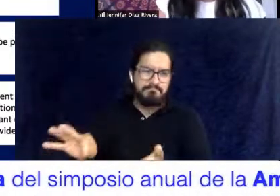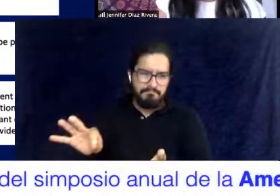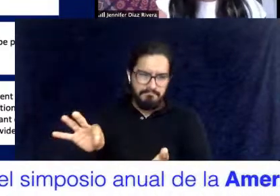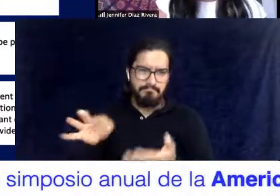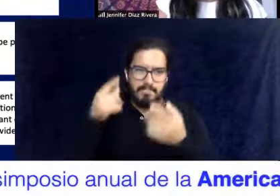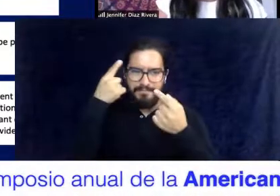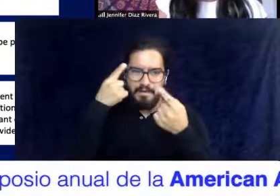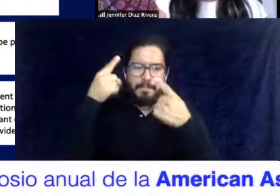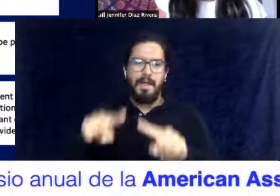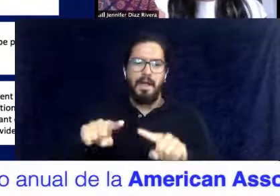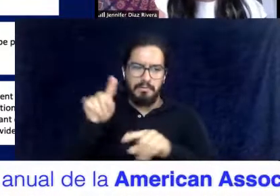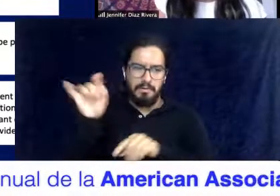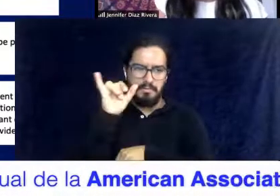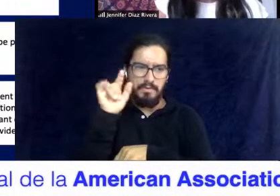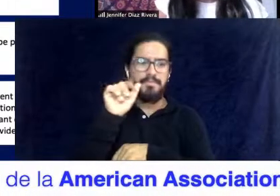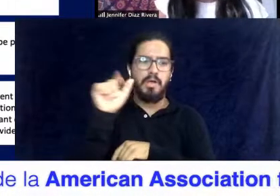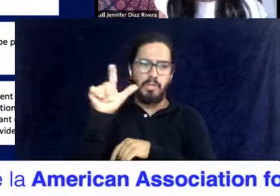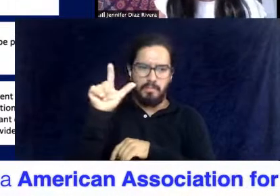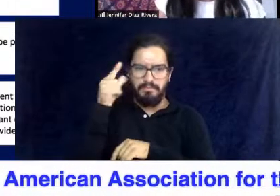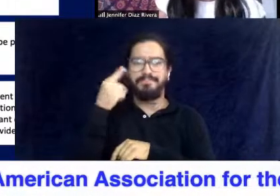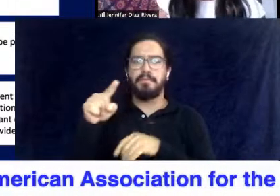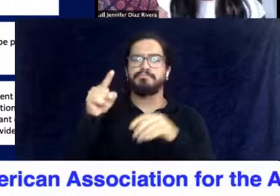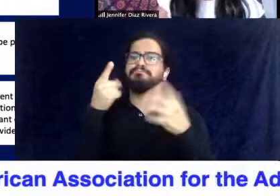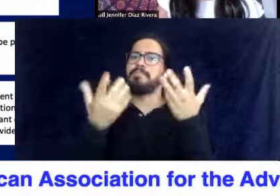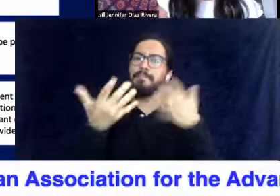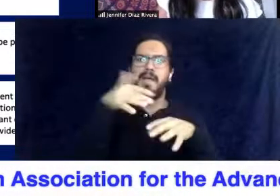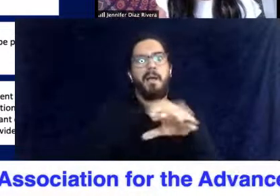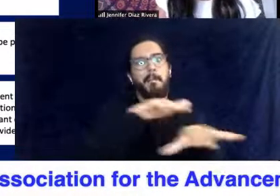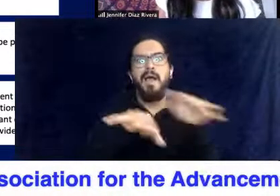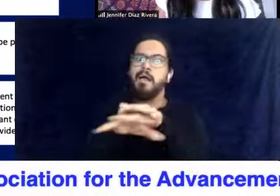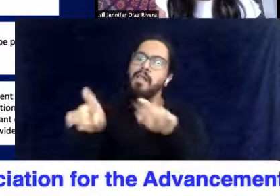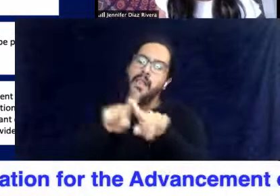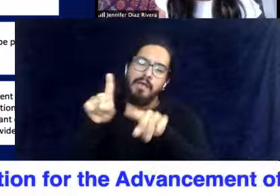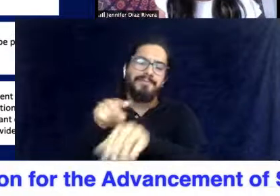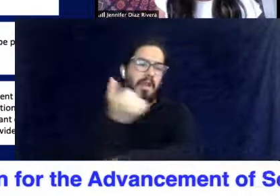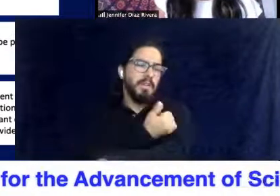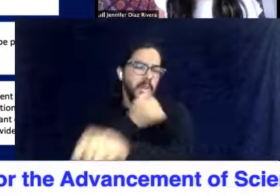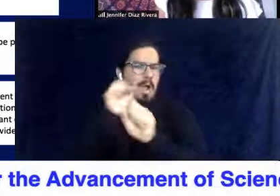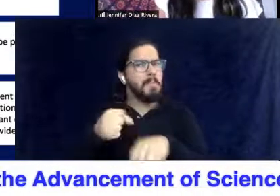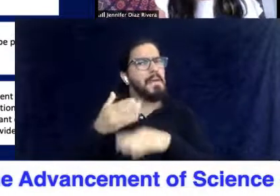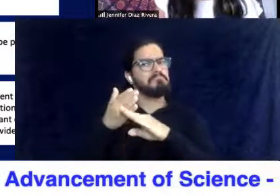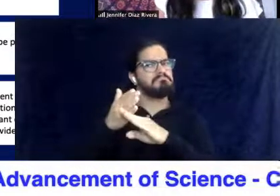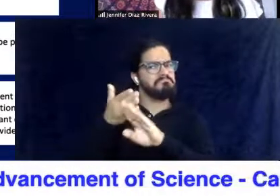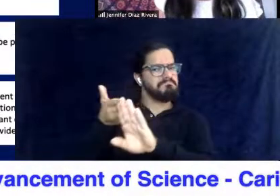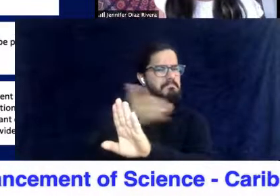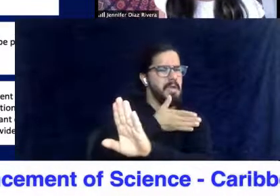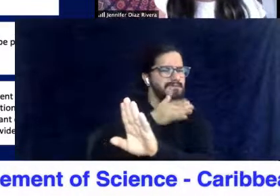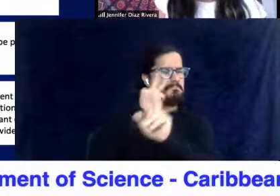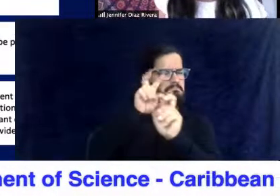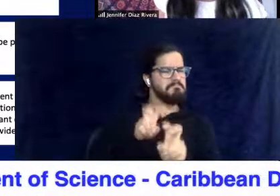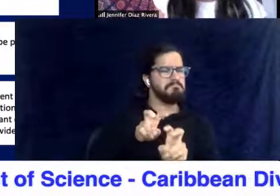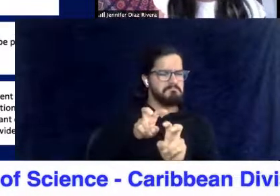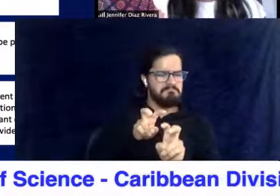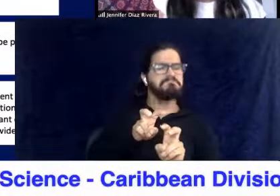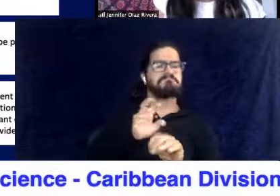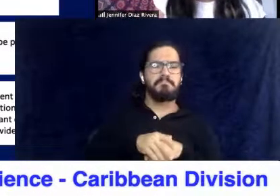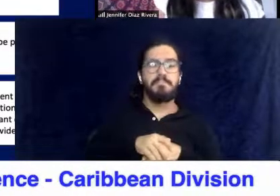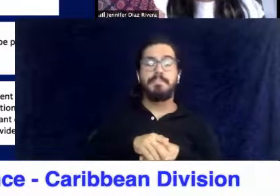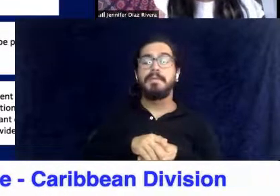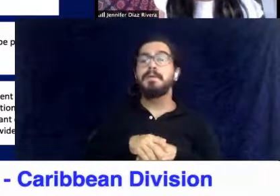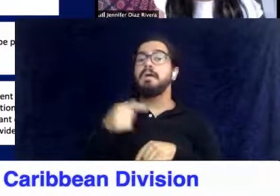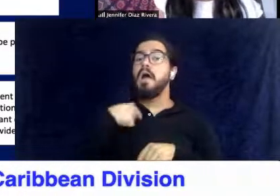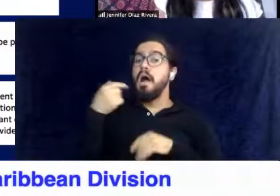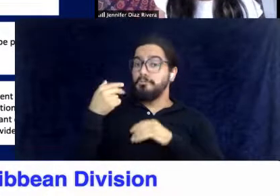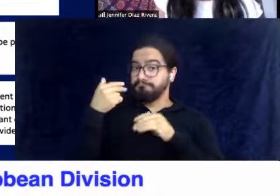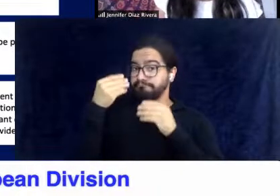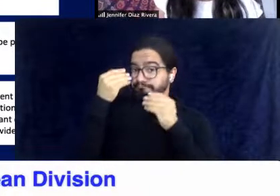if synergistic drug combinations can be predicted using machine learning, and our hypothesis is that machine learning models will allow